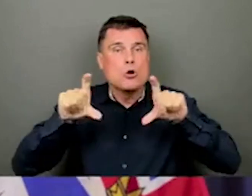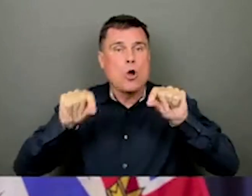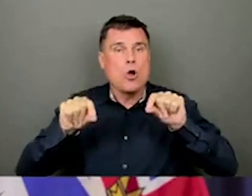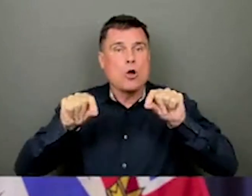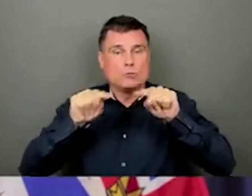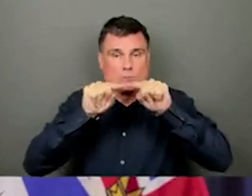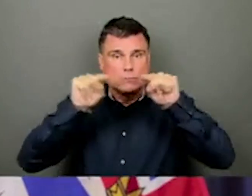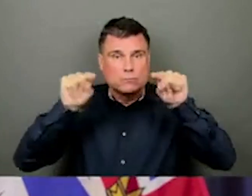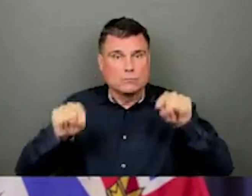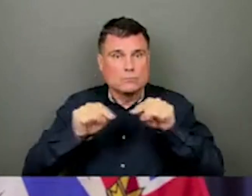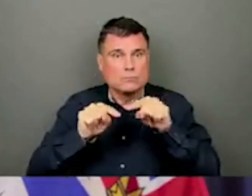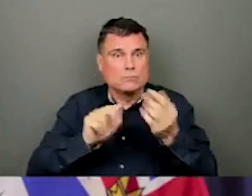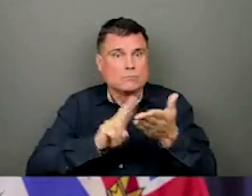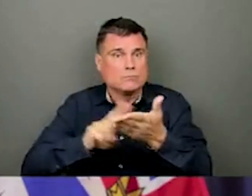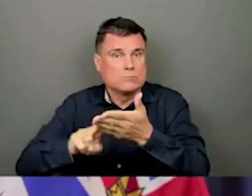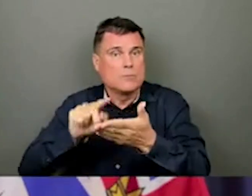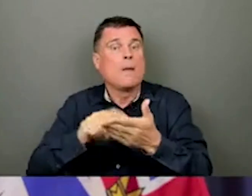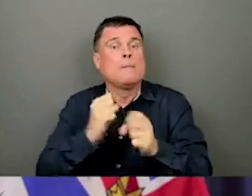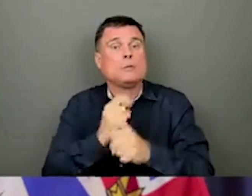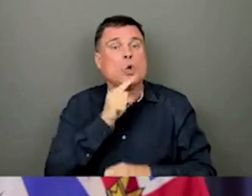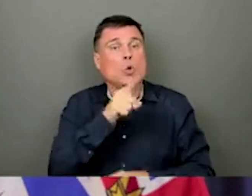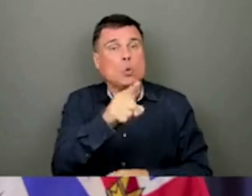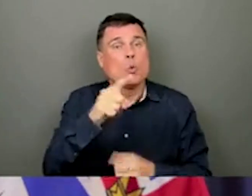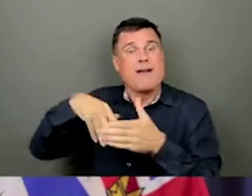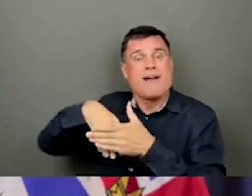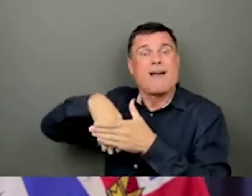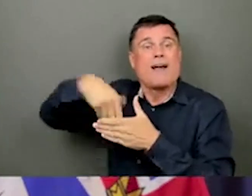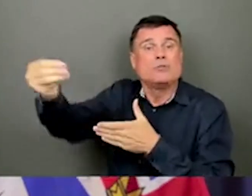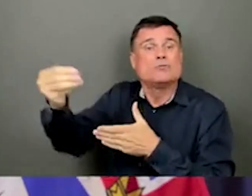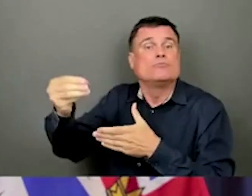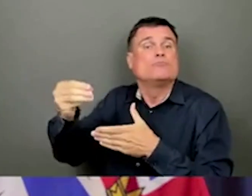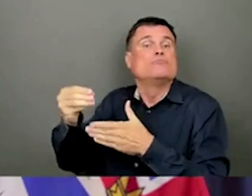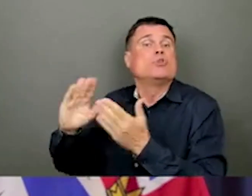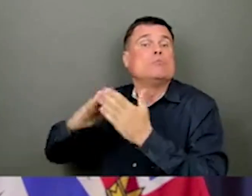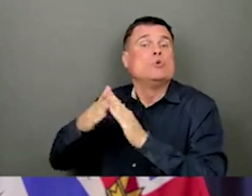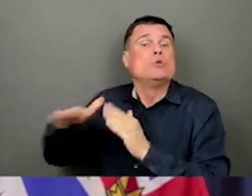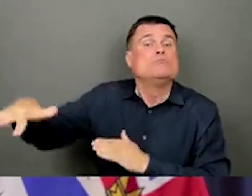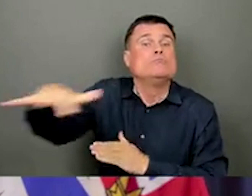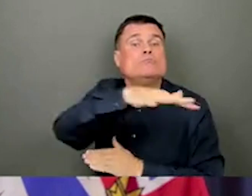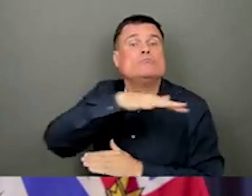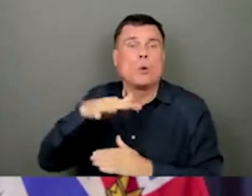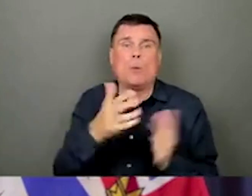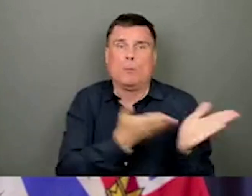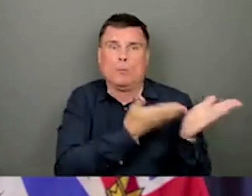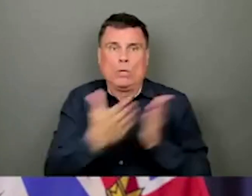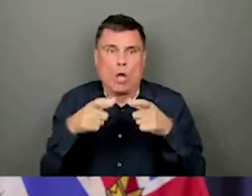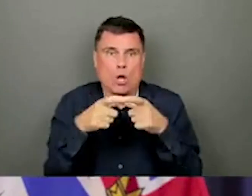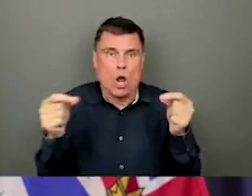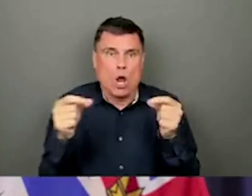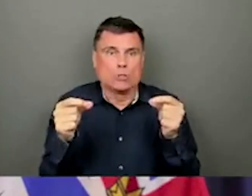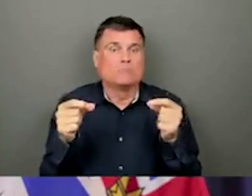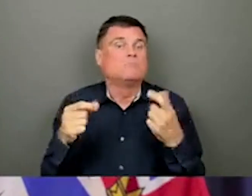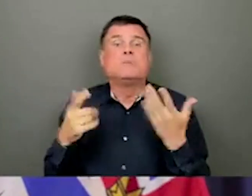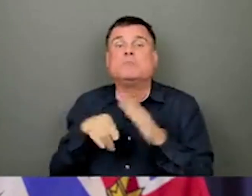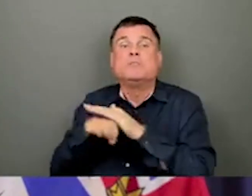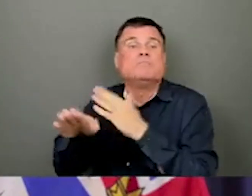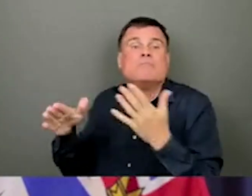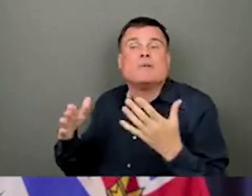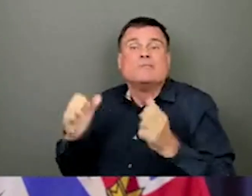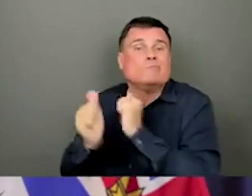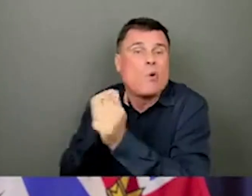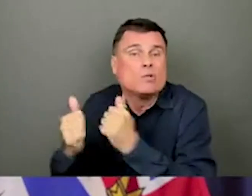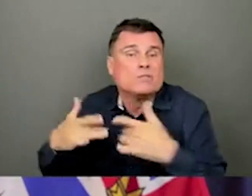to non-discretionary activities like ticketed sporting events, indoor concerts,